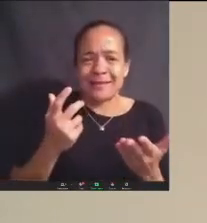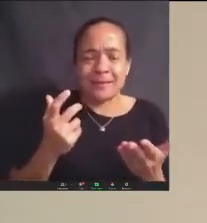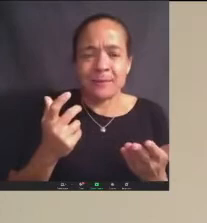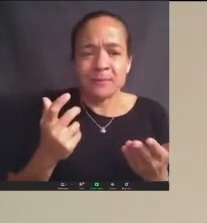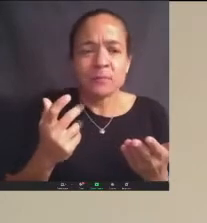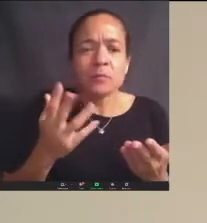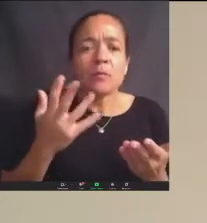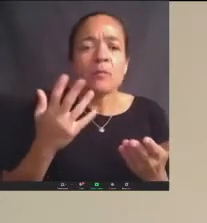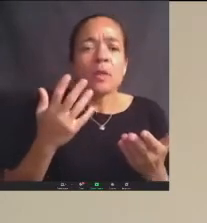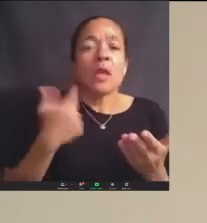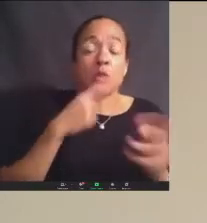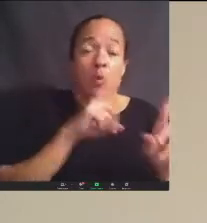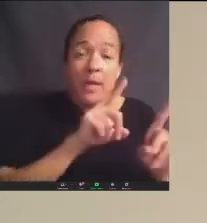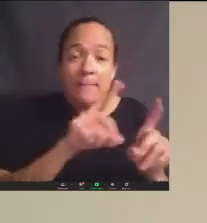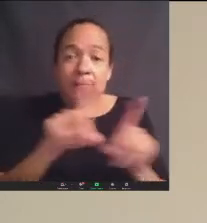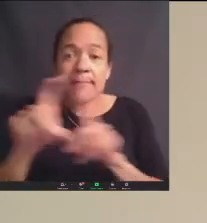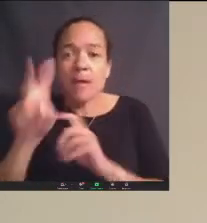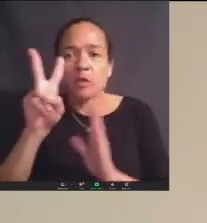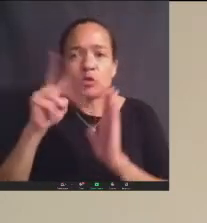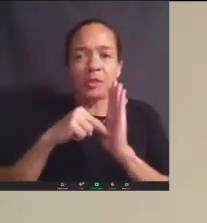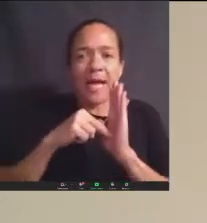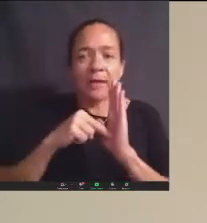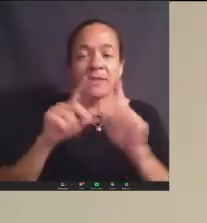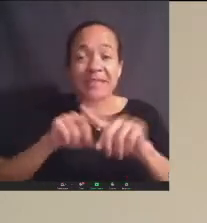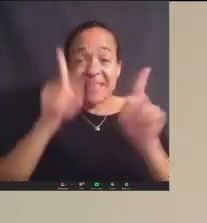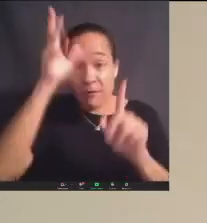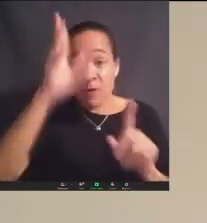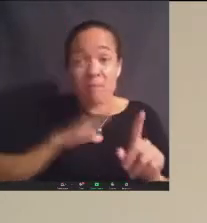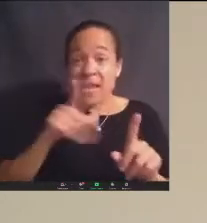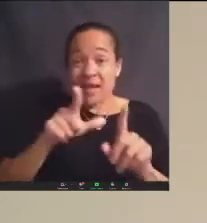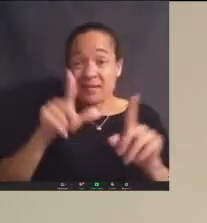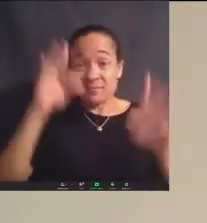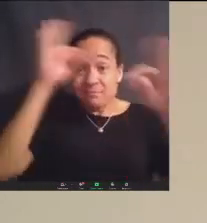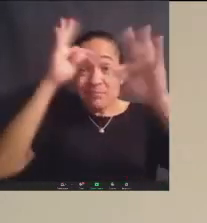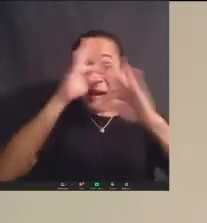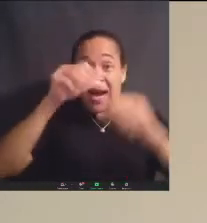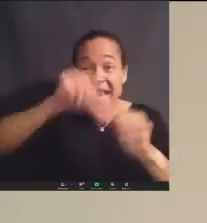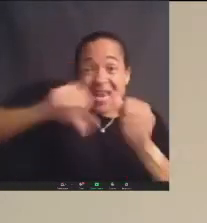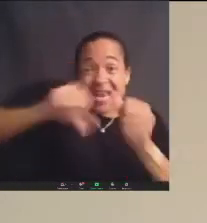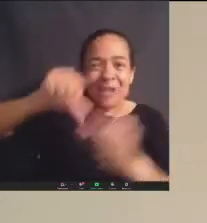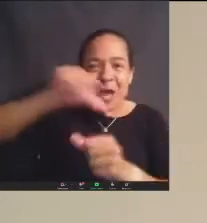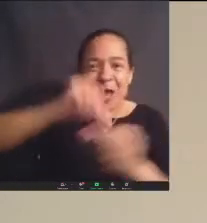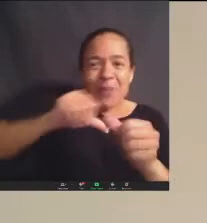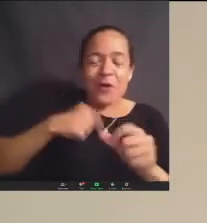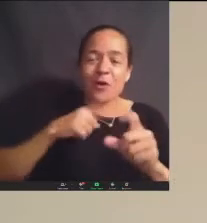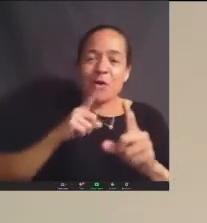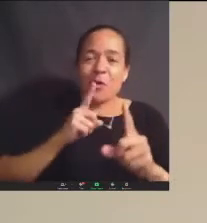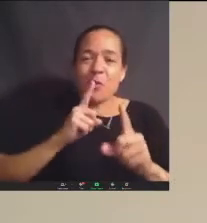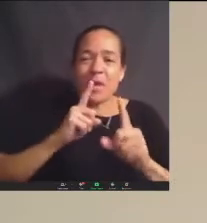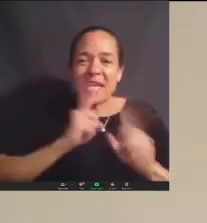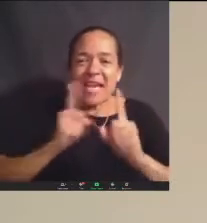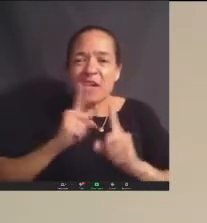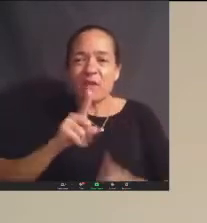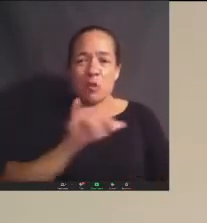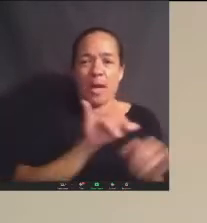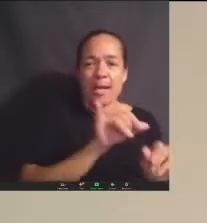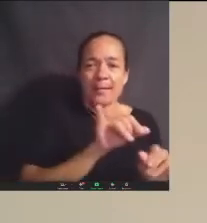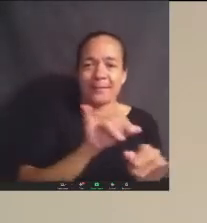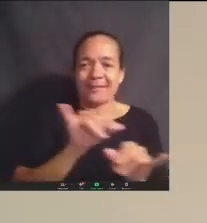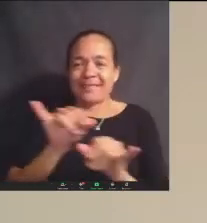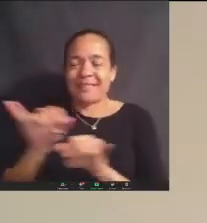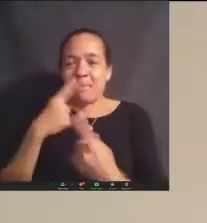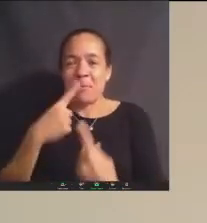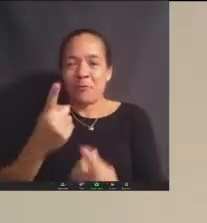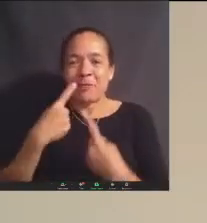different men who did not know each other, interviewed, and they all could tell you what they do to give back, but that is not the